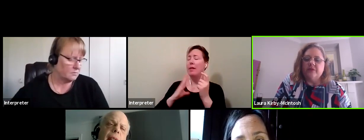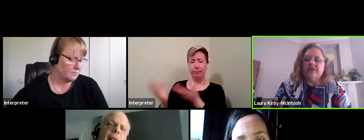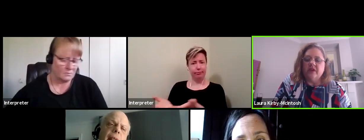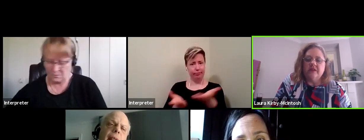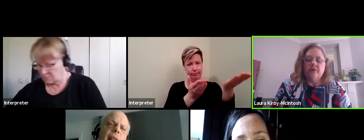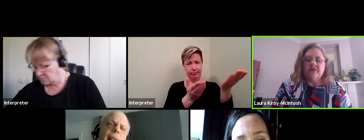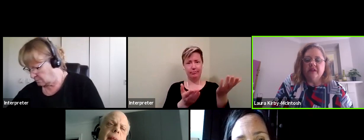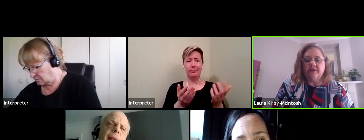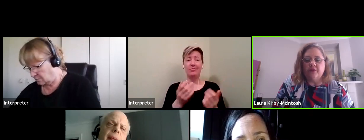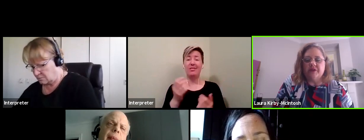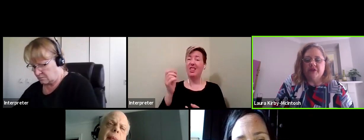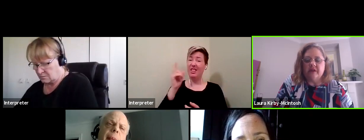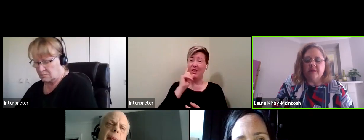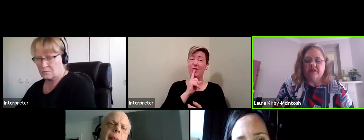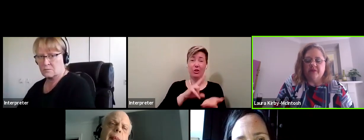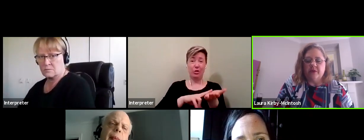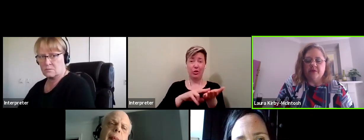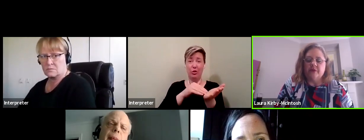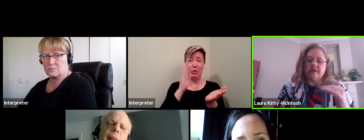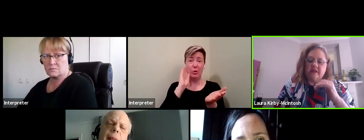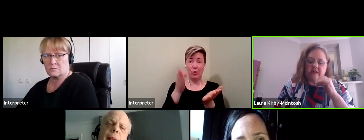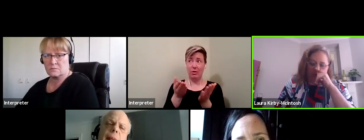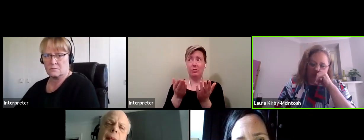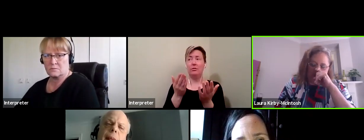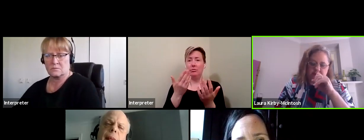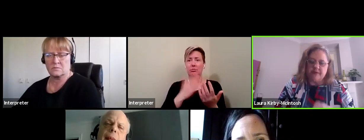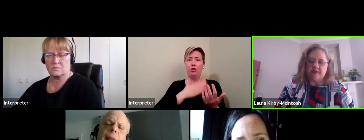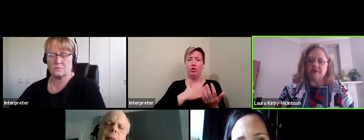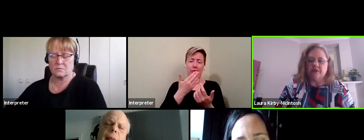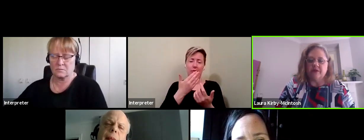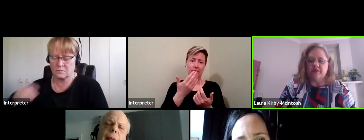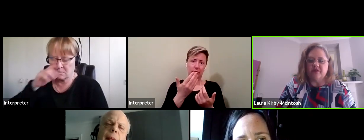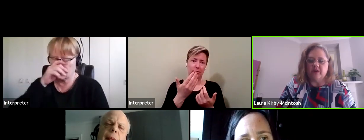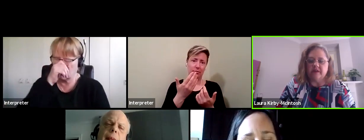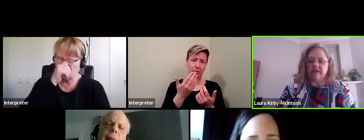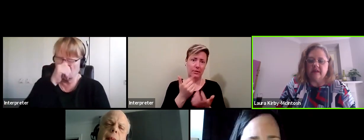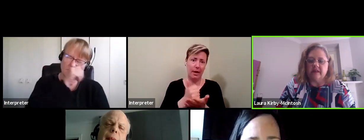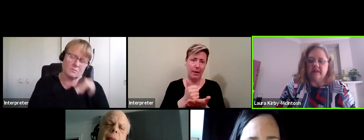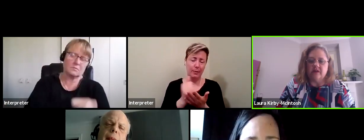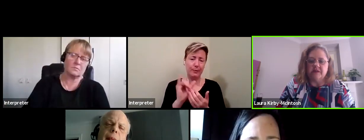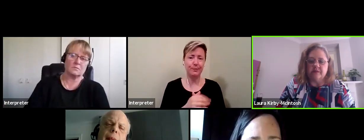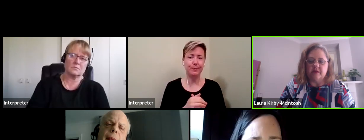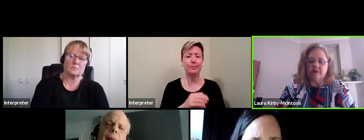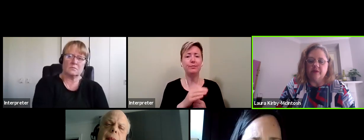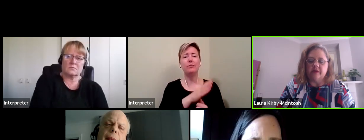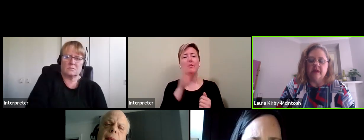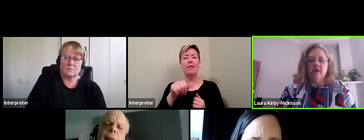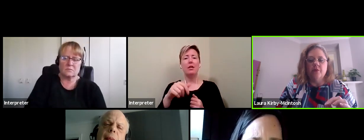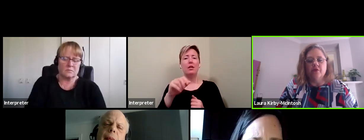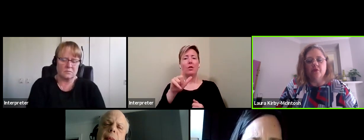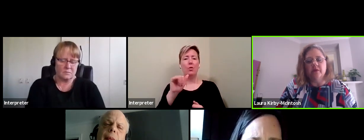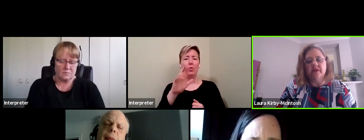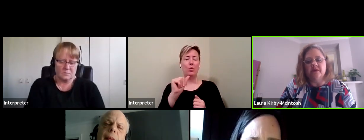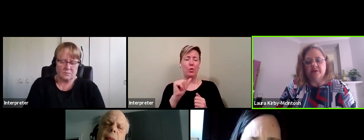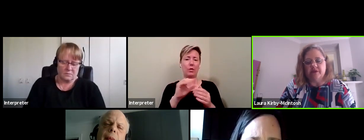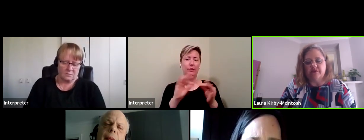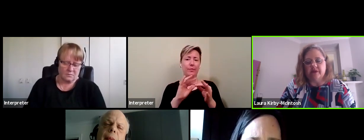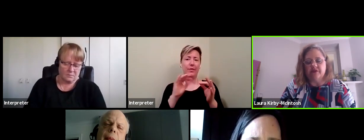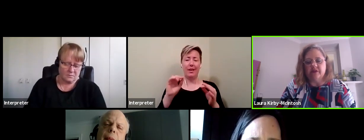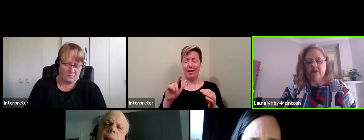Wendy, Laura? we've got another question coming in from YouTube, and this kind of overlaps with a concern that we've got in the autism community, where normally